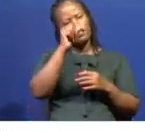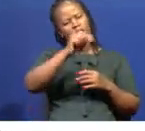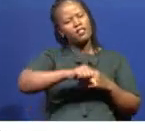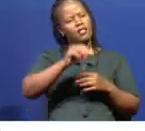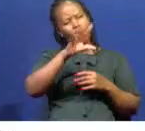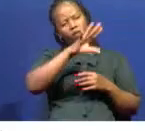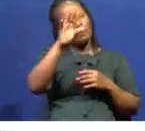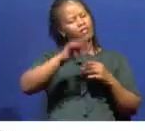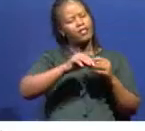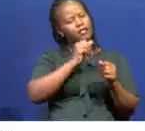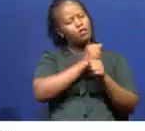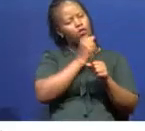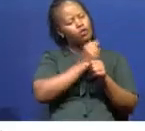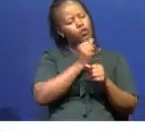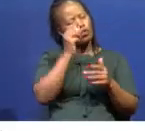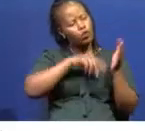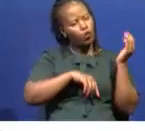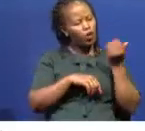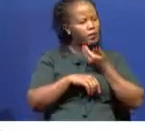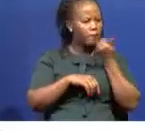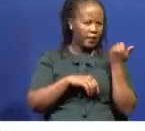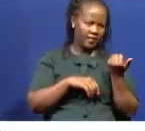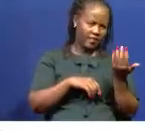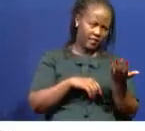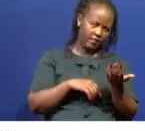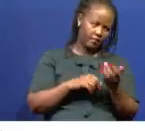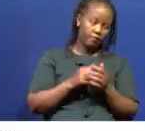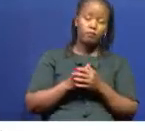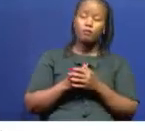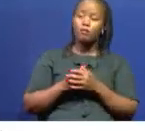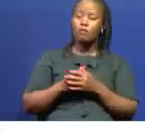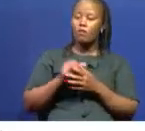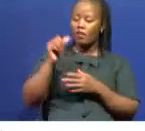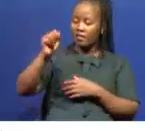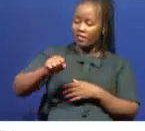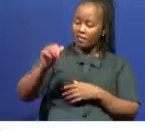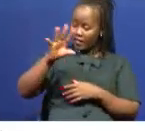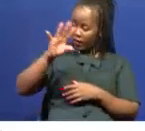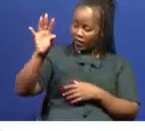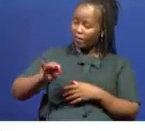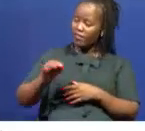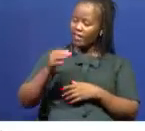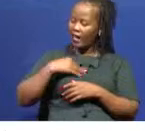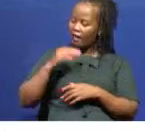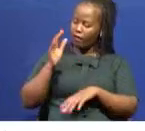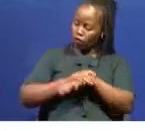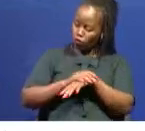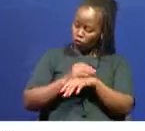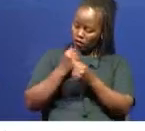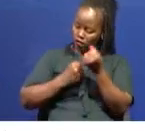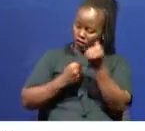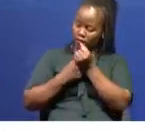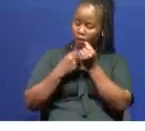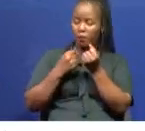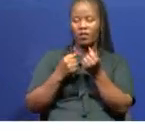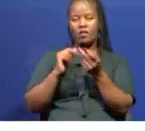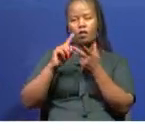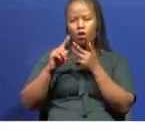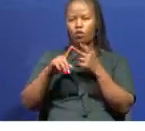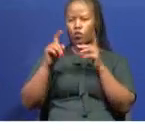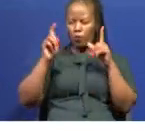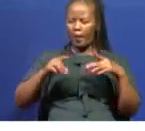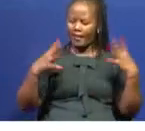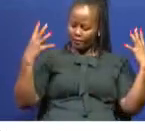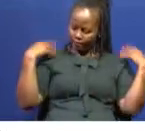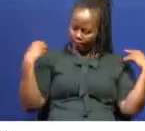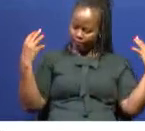right? They have amazing support system, and of course the grinding, you just have to keep grinding and